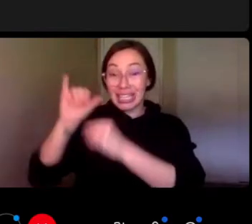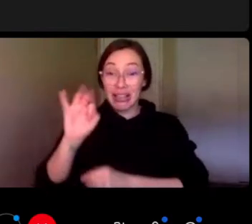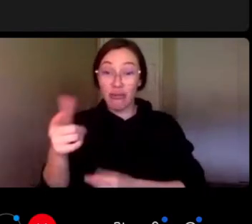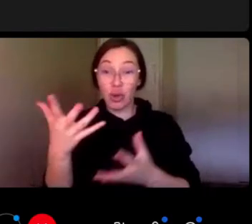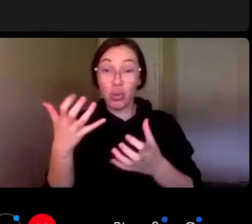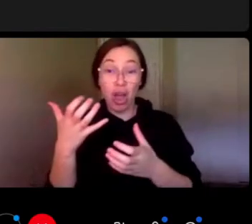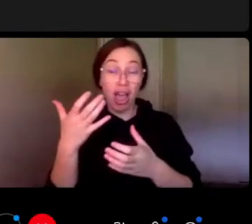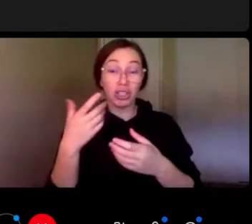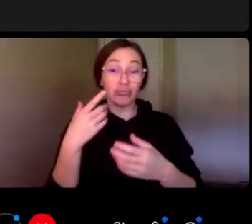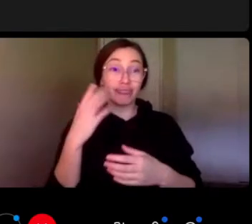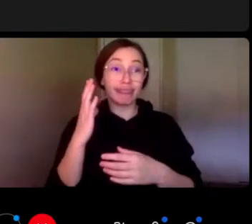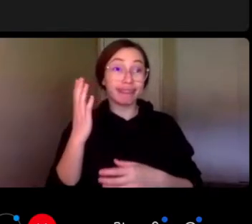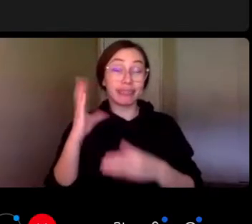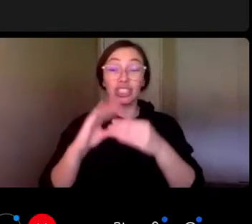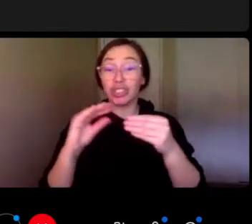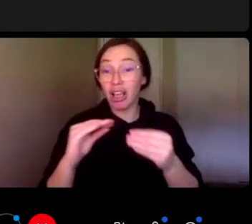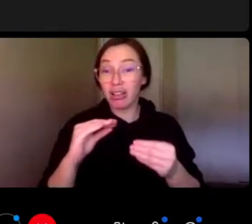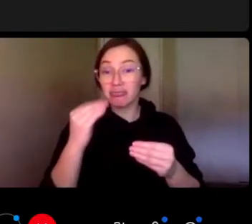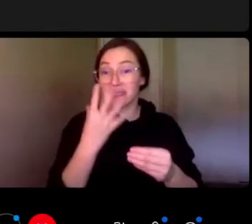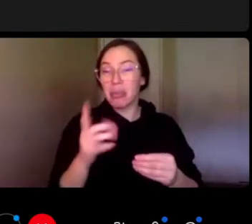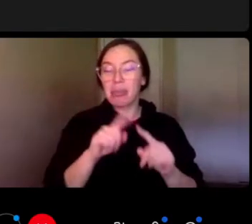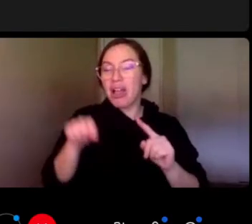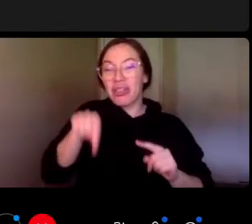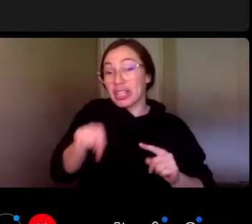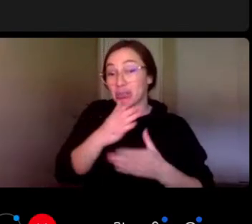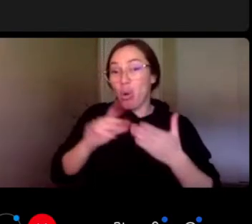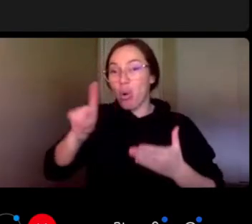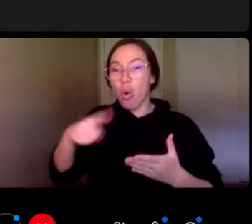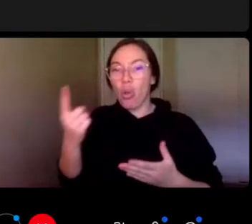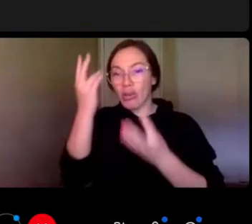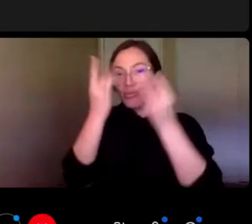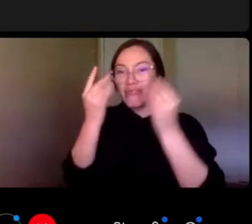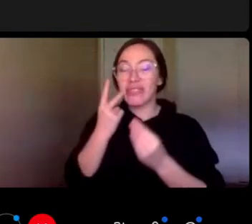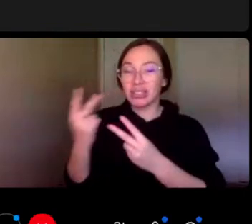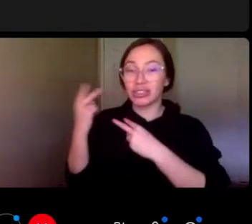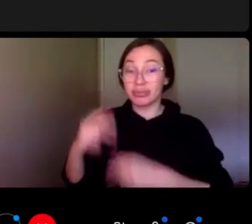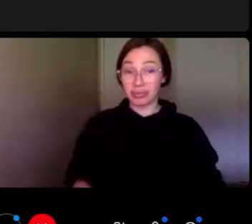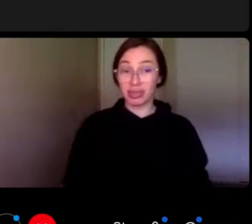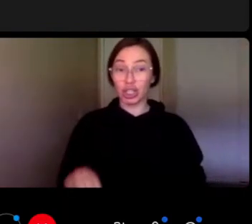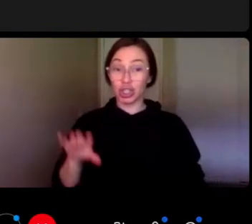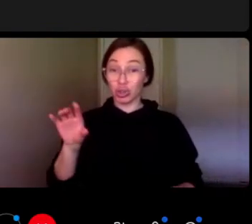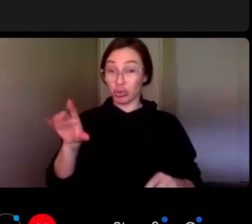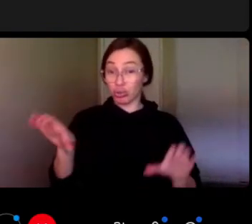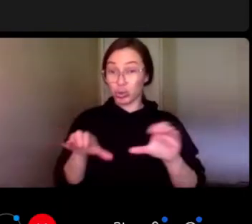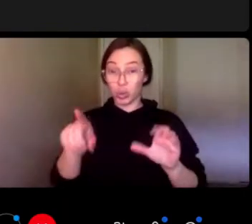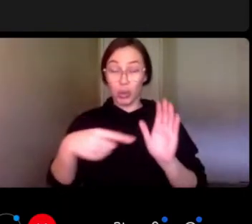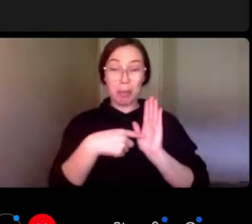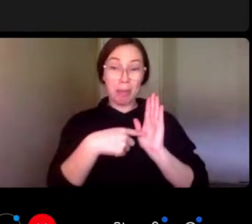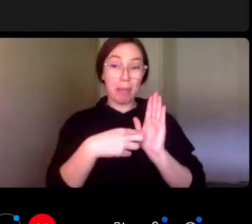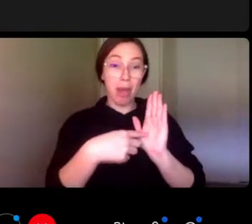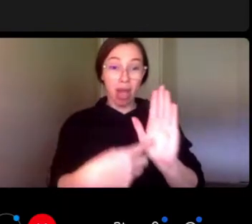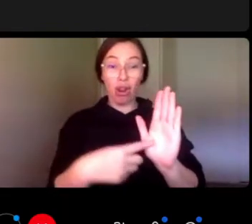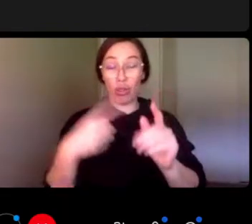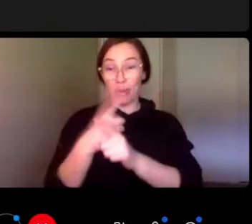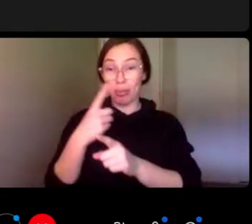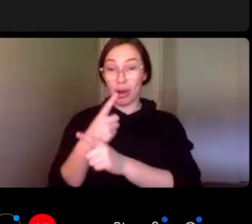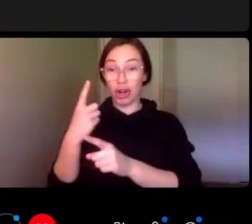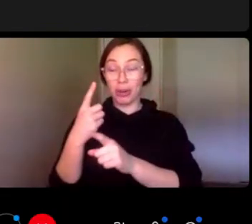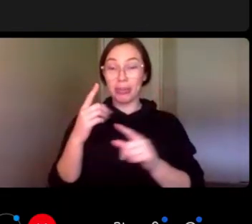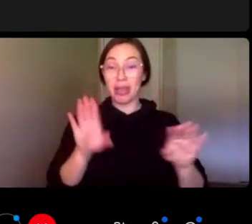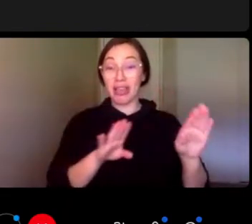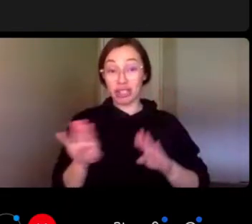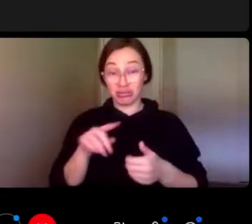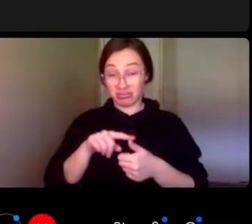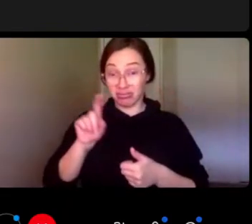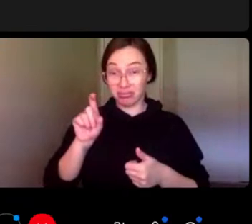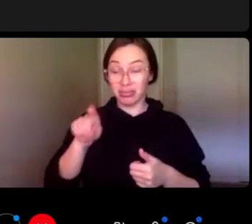something to share, otherwise just reflection. So do you model the following behaviors? Are you prepared? When